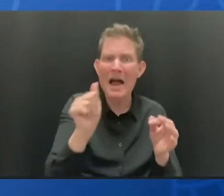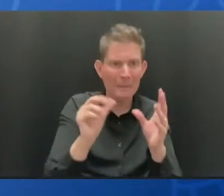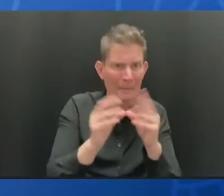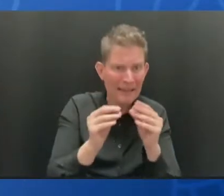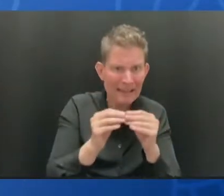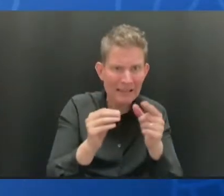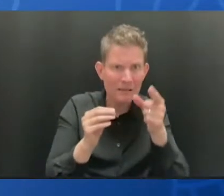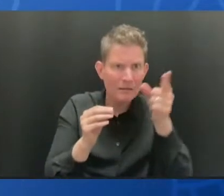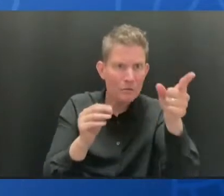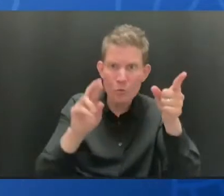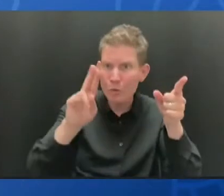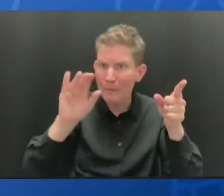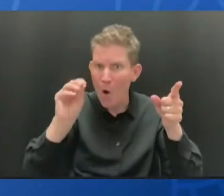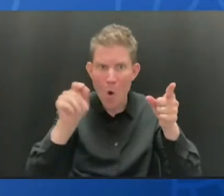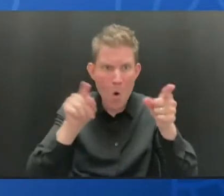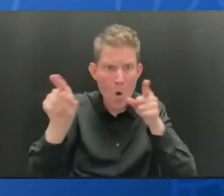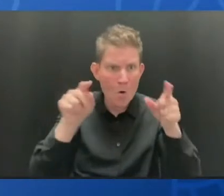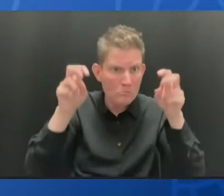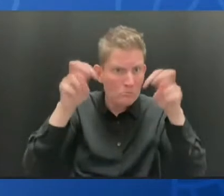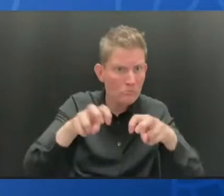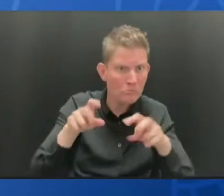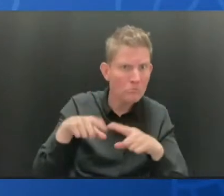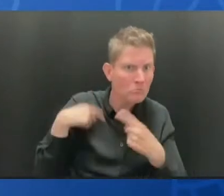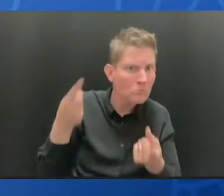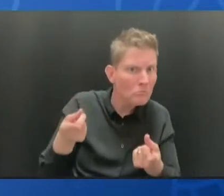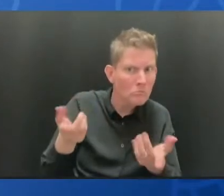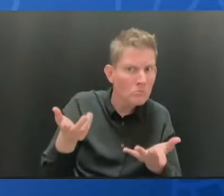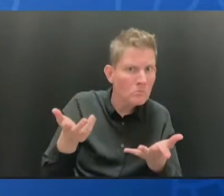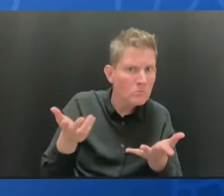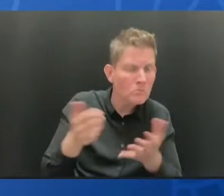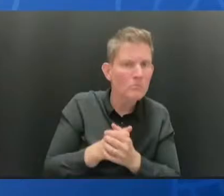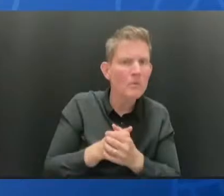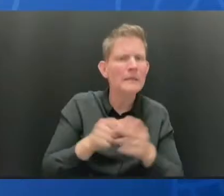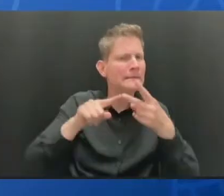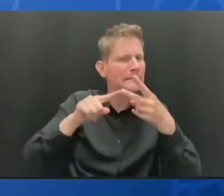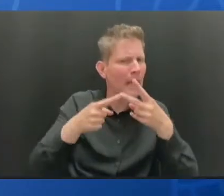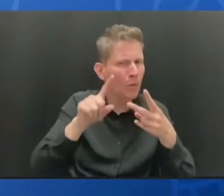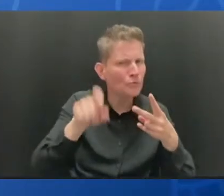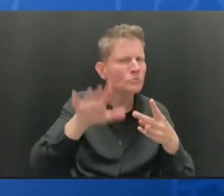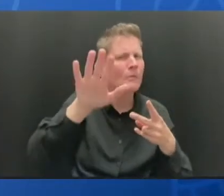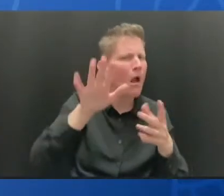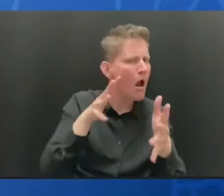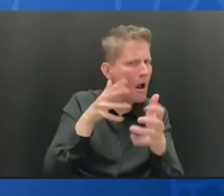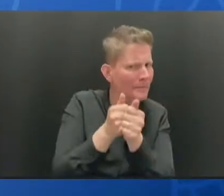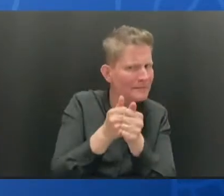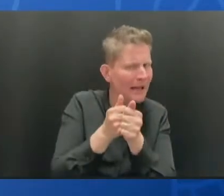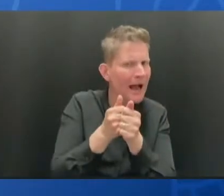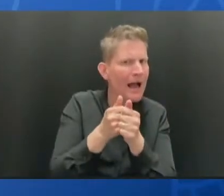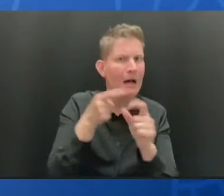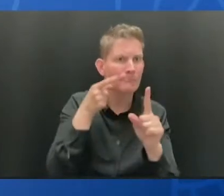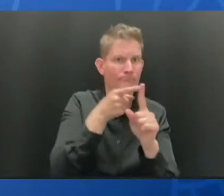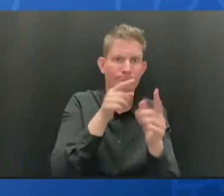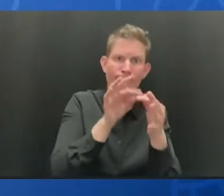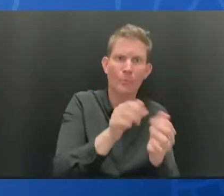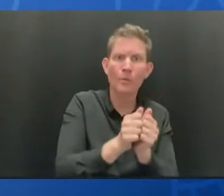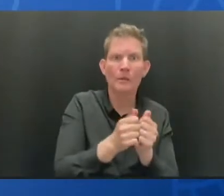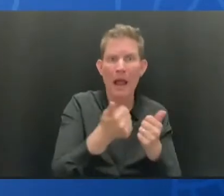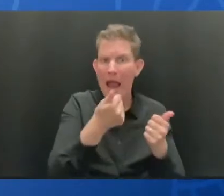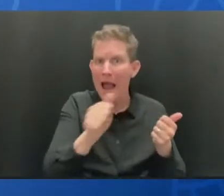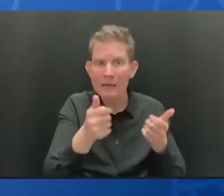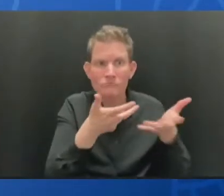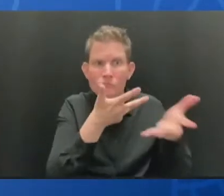And can you update us on the state of talks between Iran and the U.S.? Is there a new meeting planned